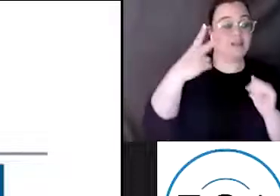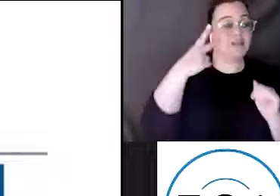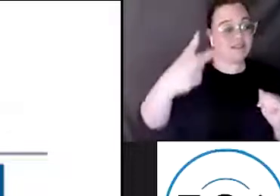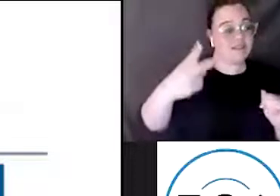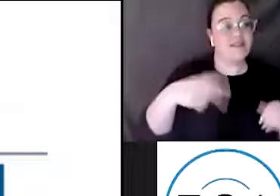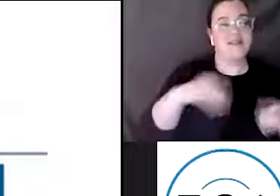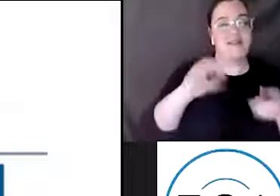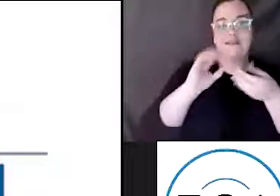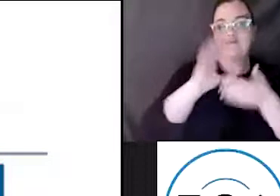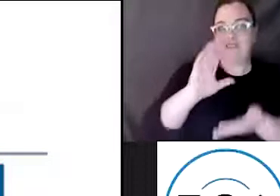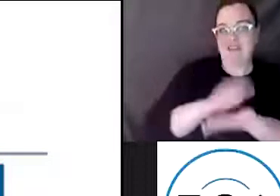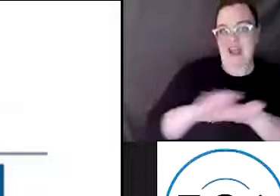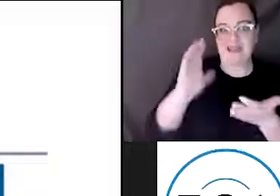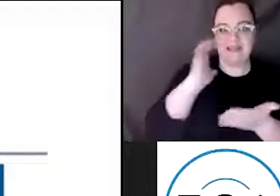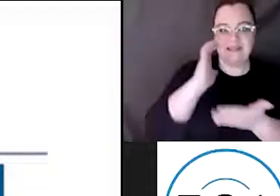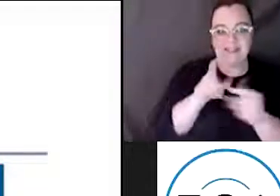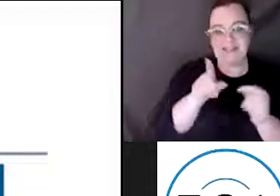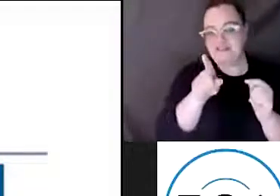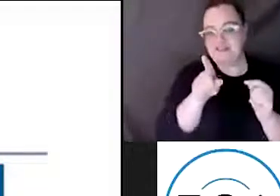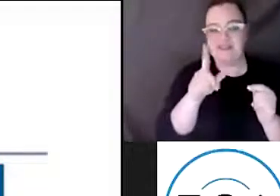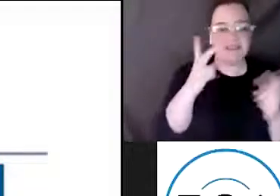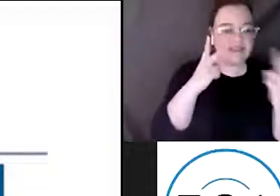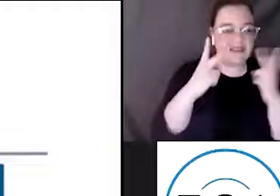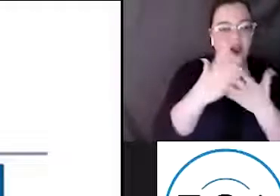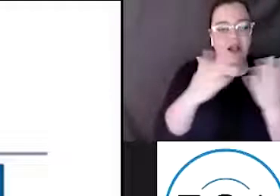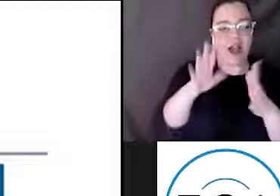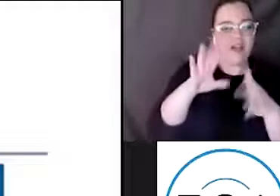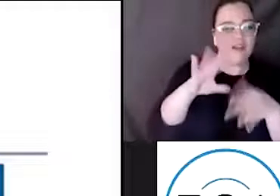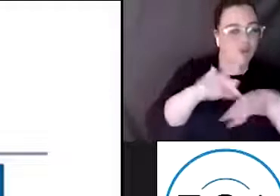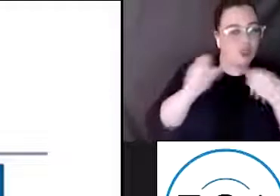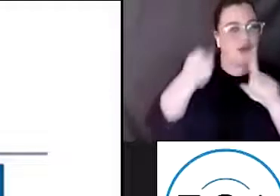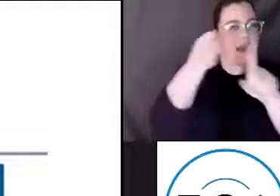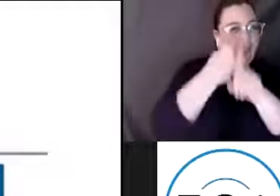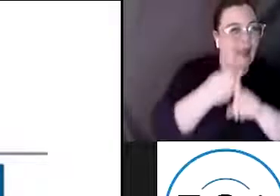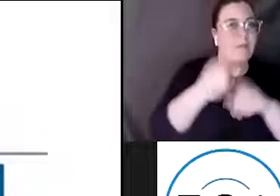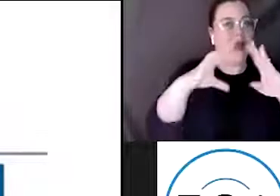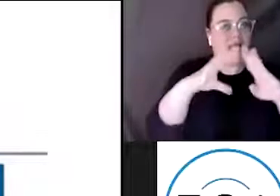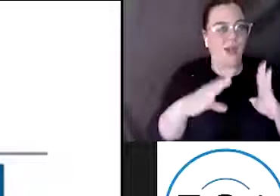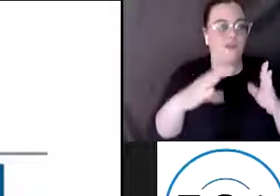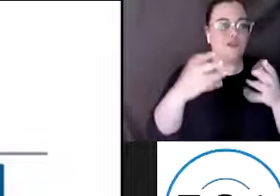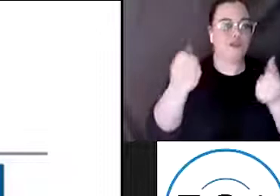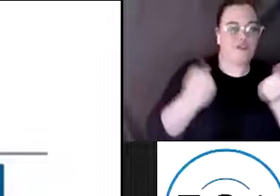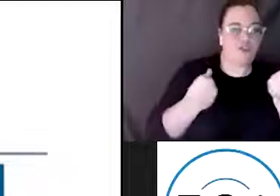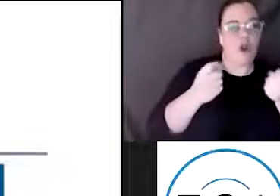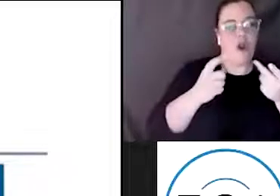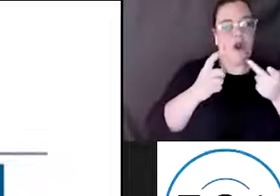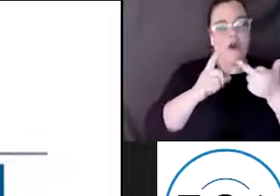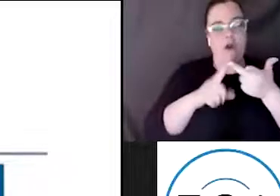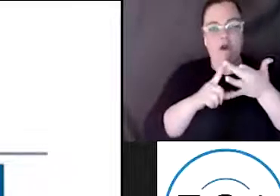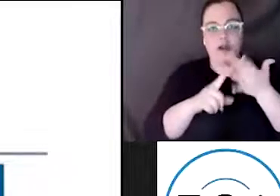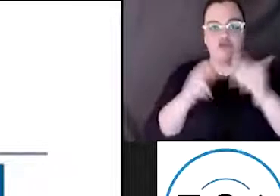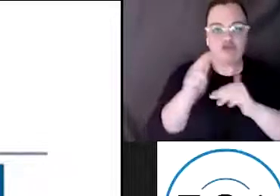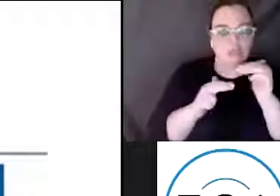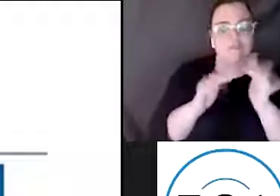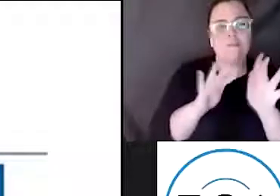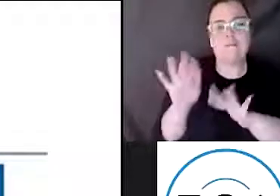you look closely, there's lots of little earthquake impacts, damage to a car and a house and infrastructure. And then moving down to the